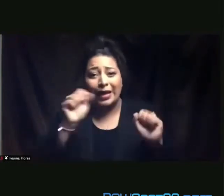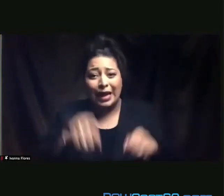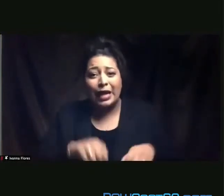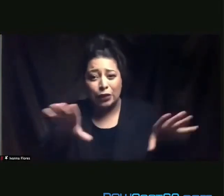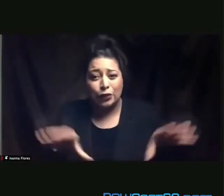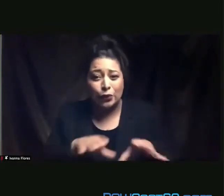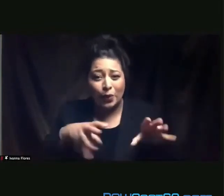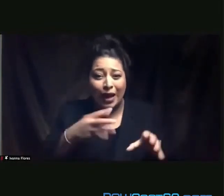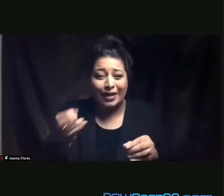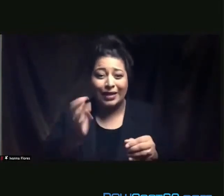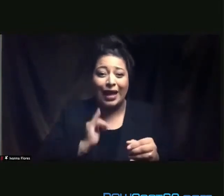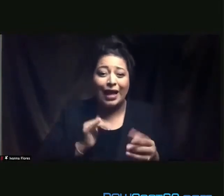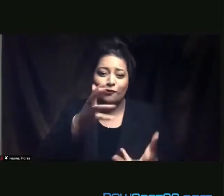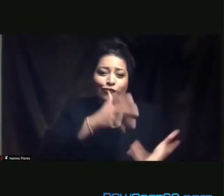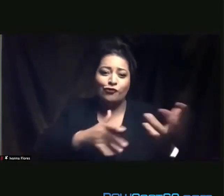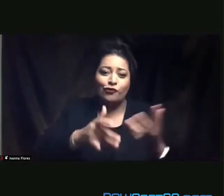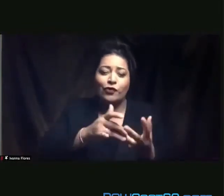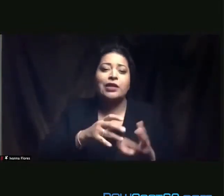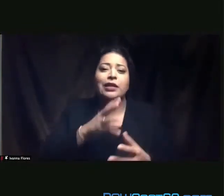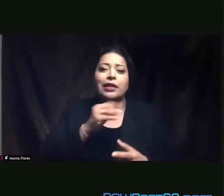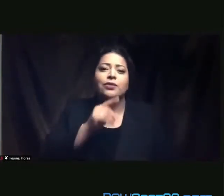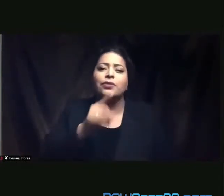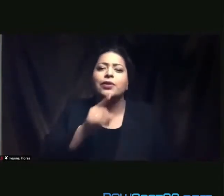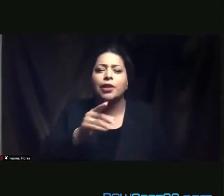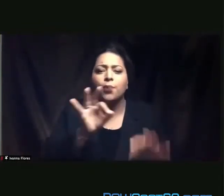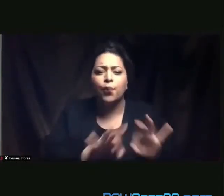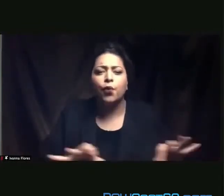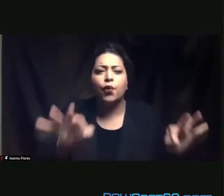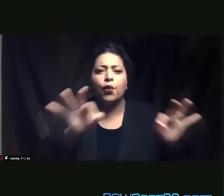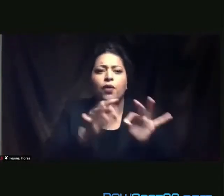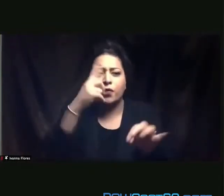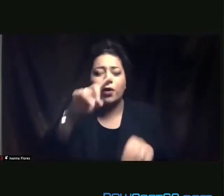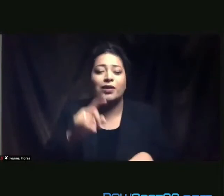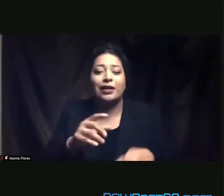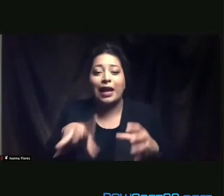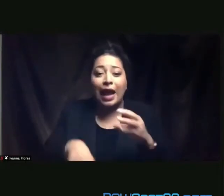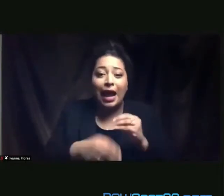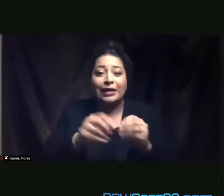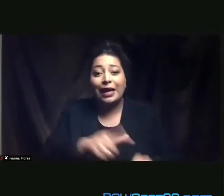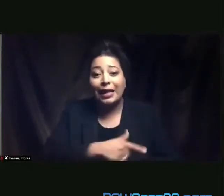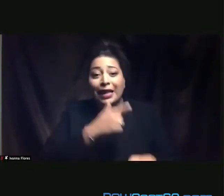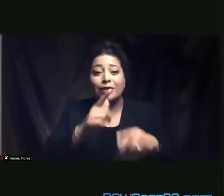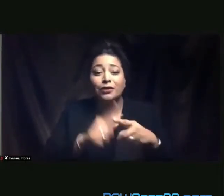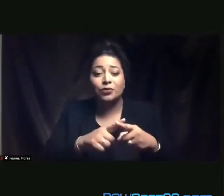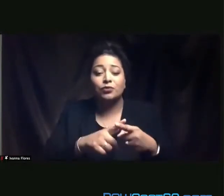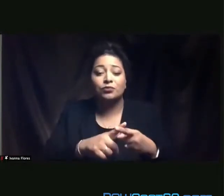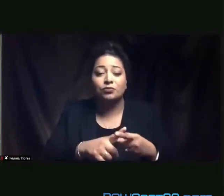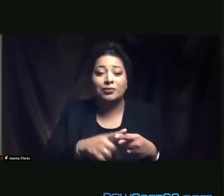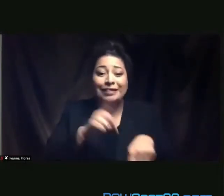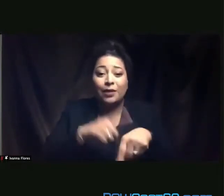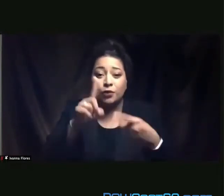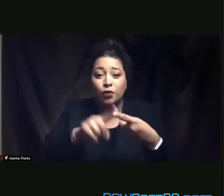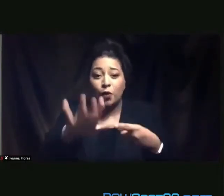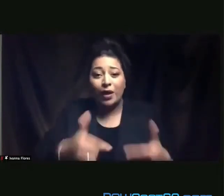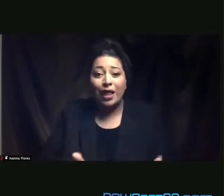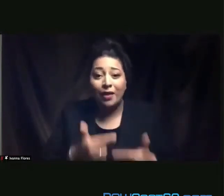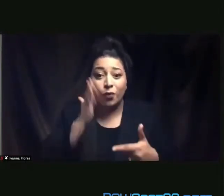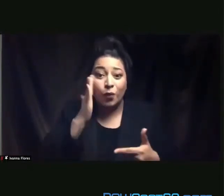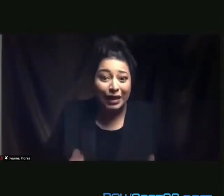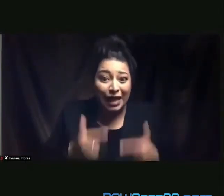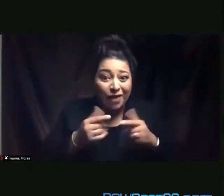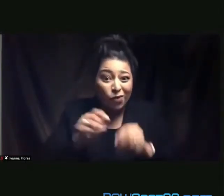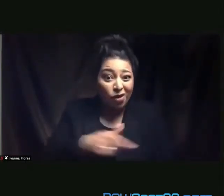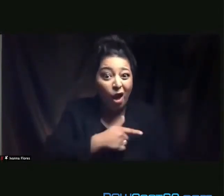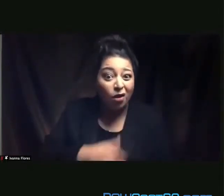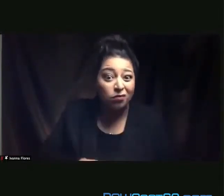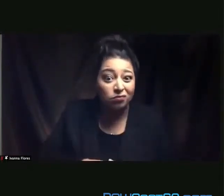of civic engagement is important to lengthening your life. I mean, it keeps you, it will make you live longer. So stay